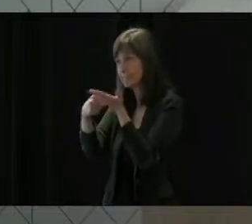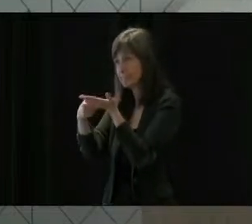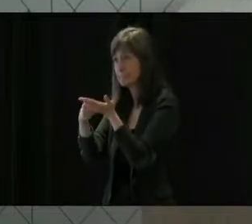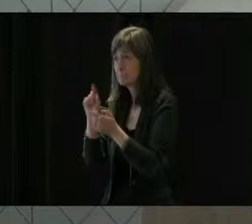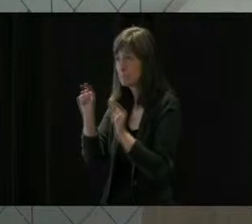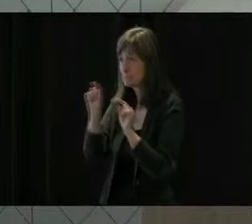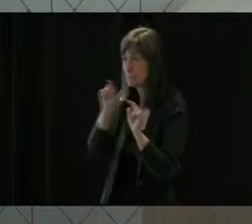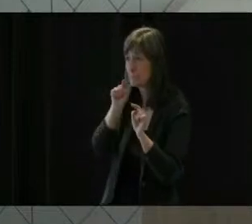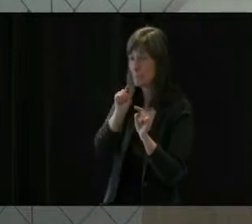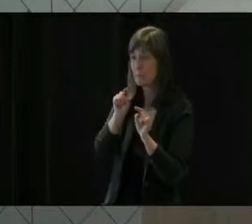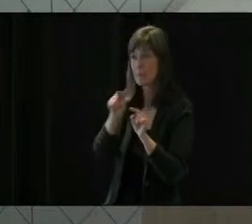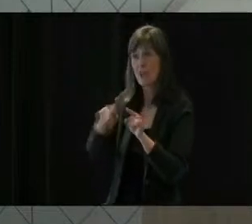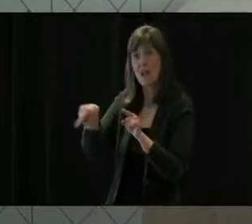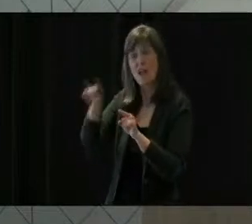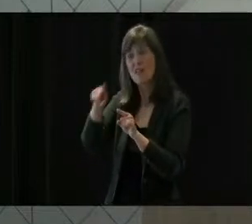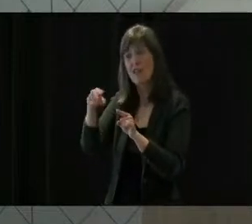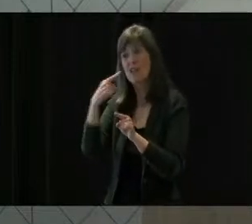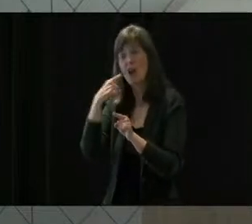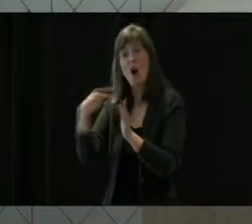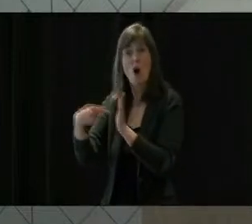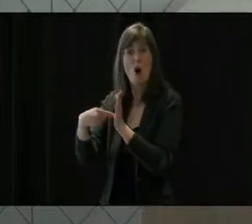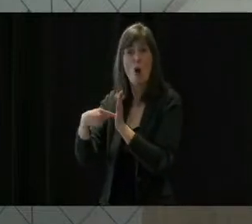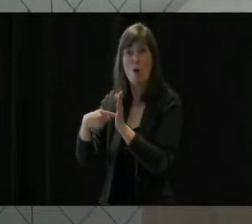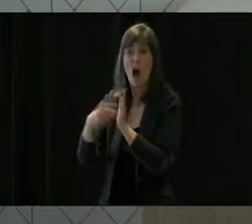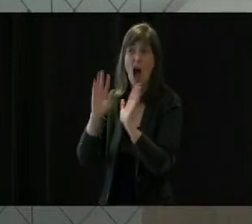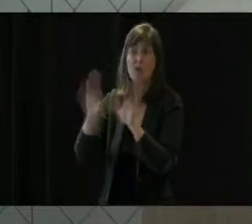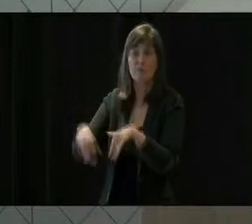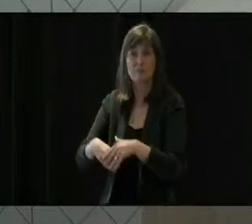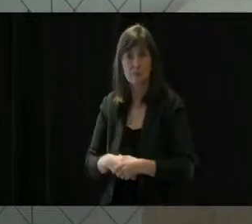just think that deficits don't matter.